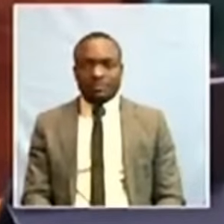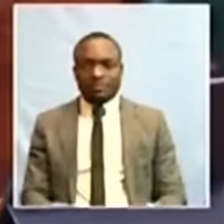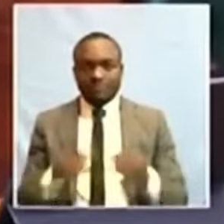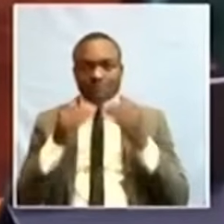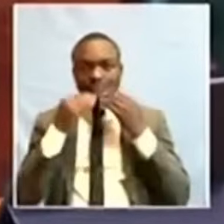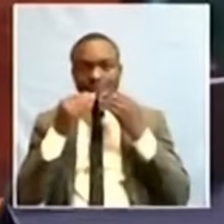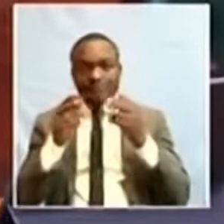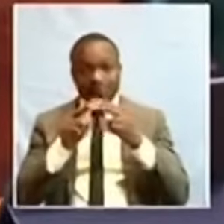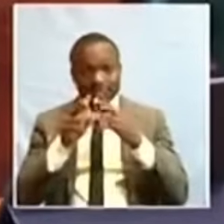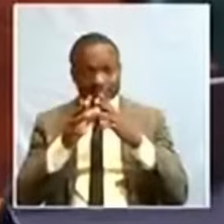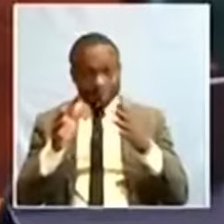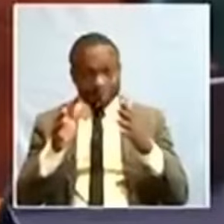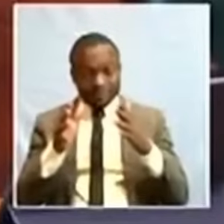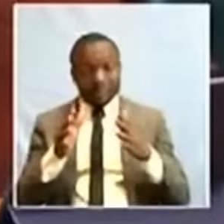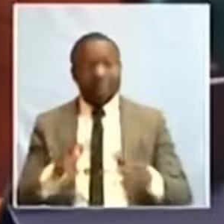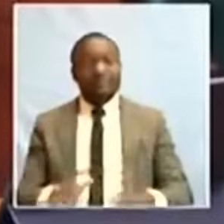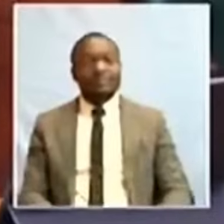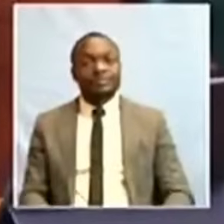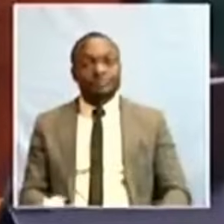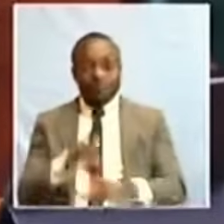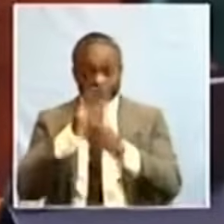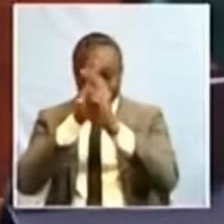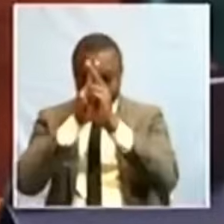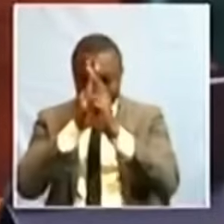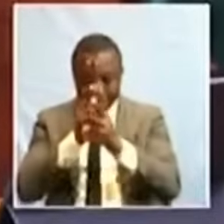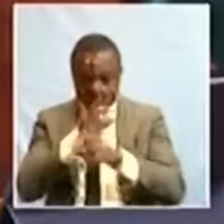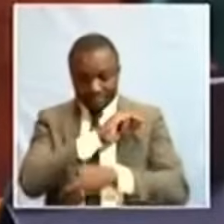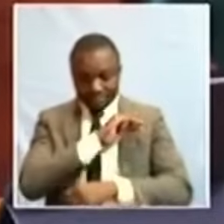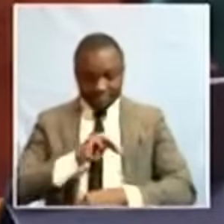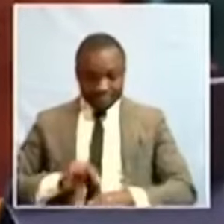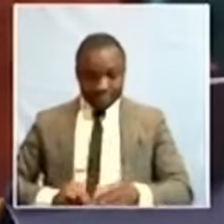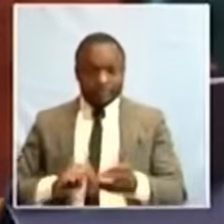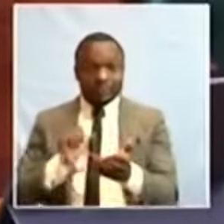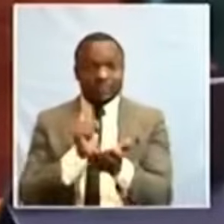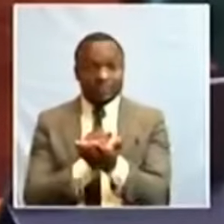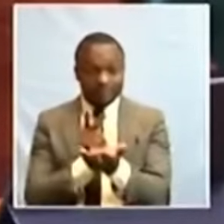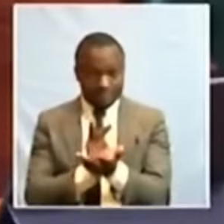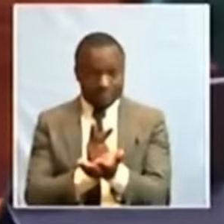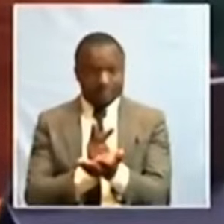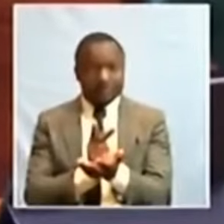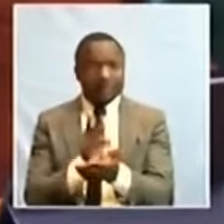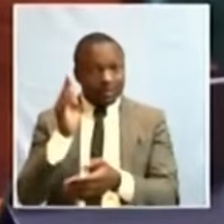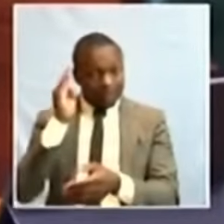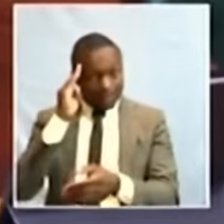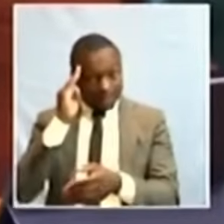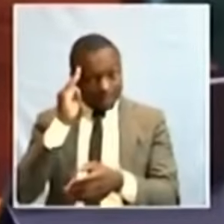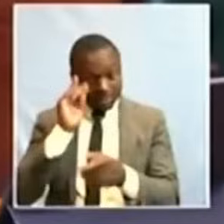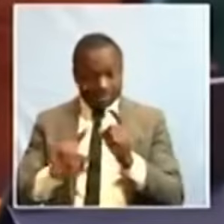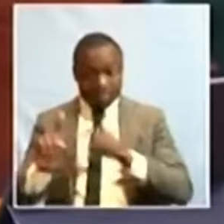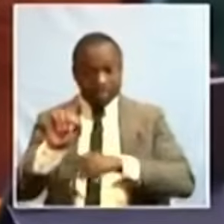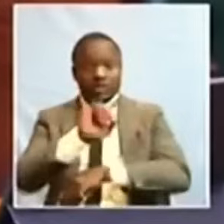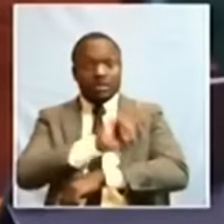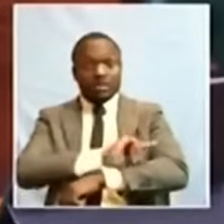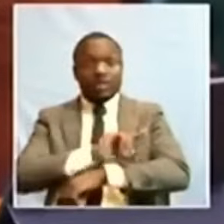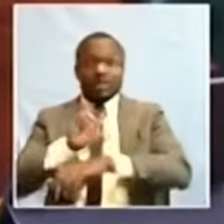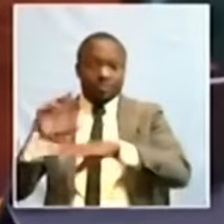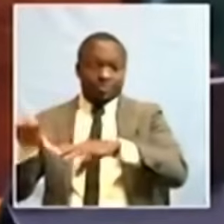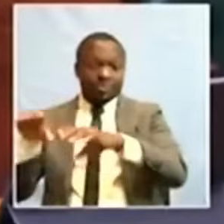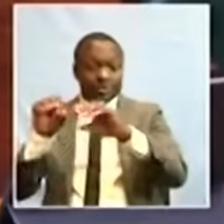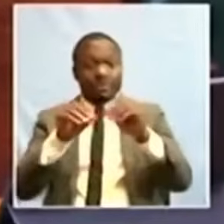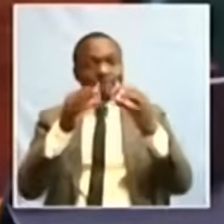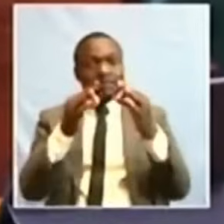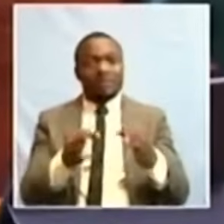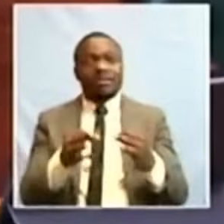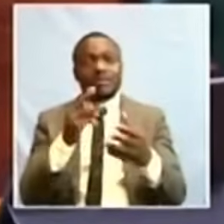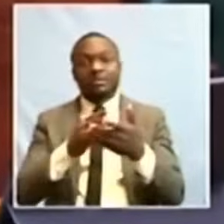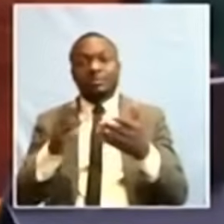Thank you very much, Honorable Member for Sesheke. Considering that we are adjourning today, even if the